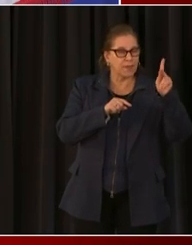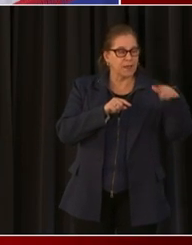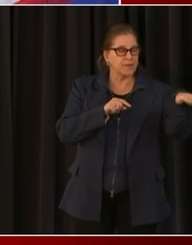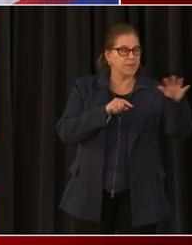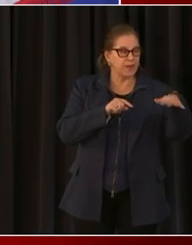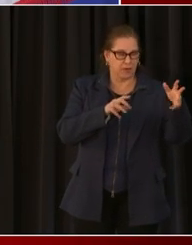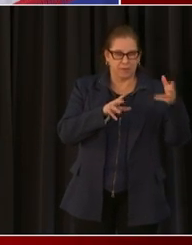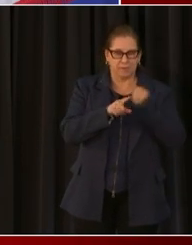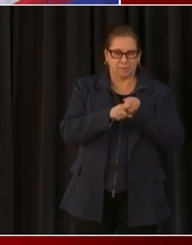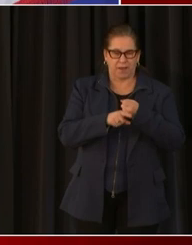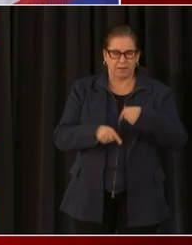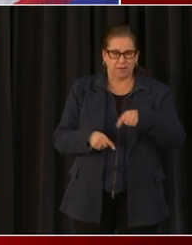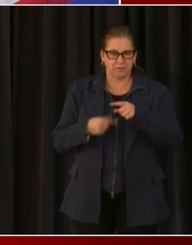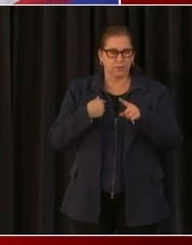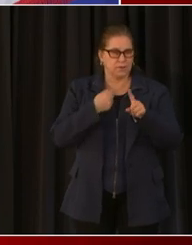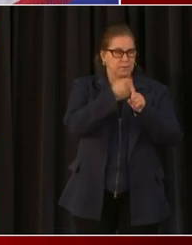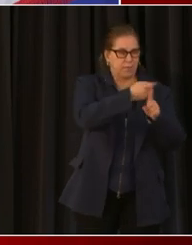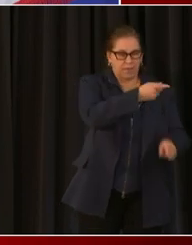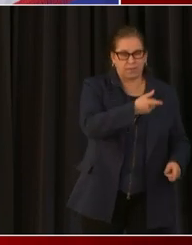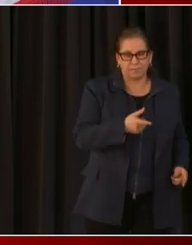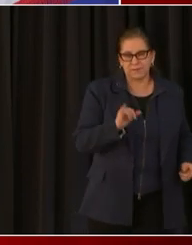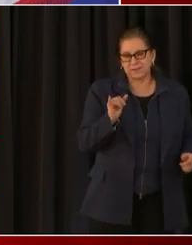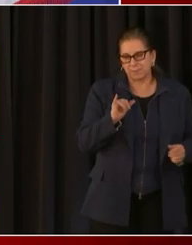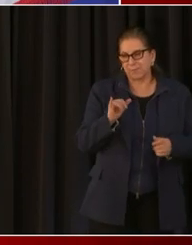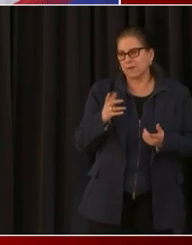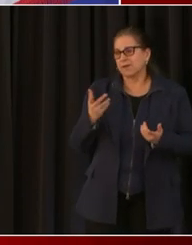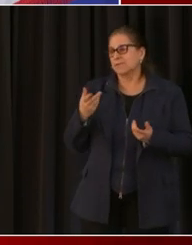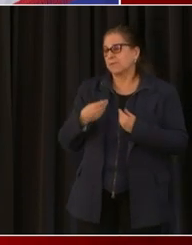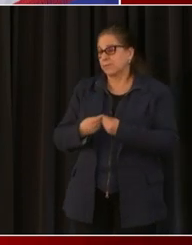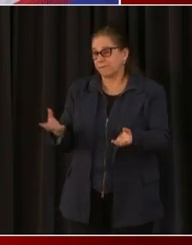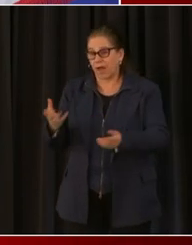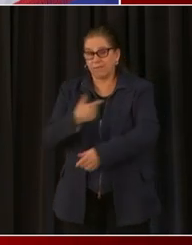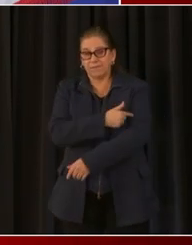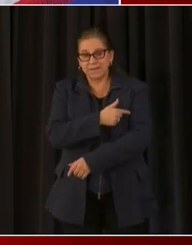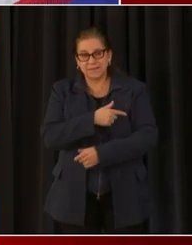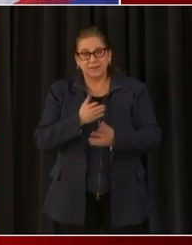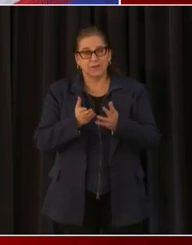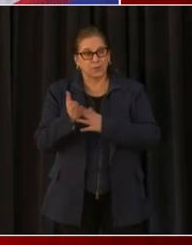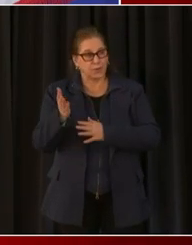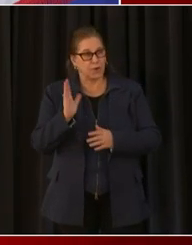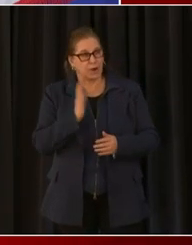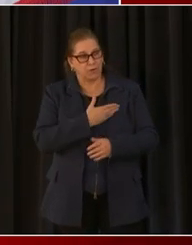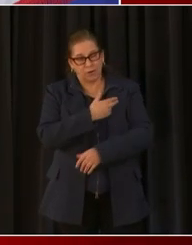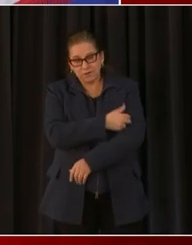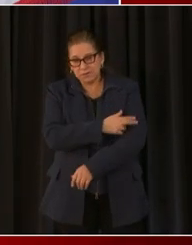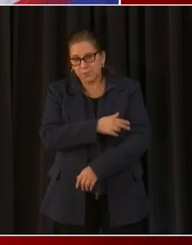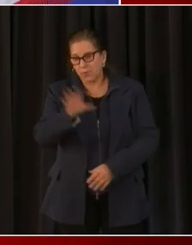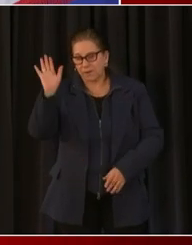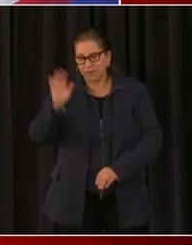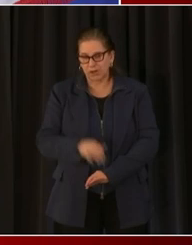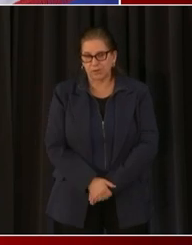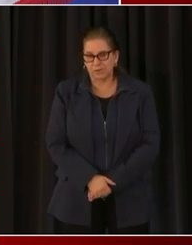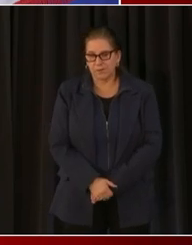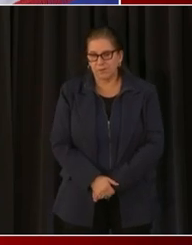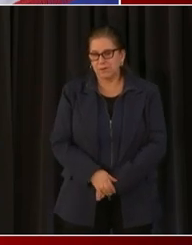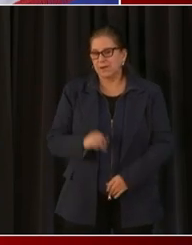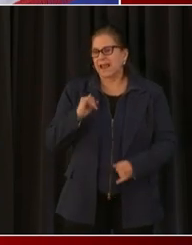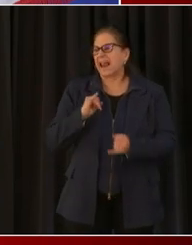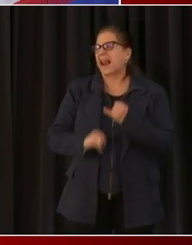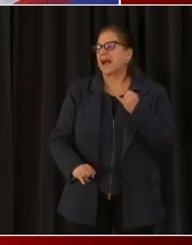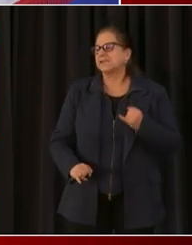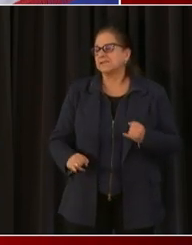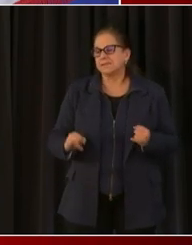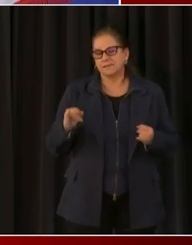health, that impacts our hospitalizations and the function of our capacity in the city. And one final question for